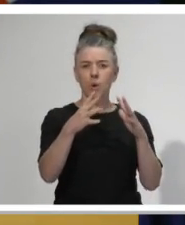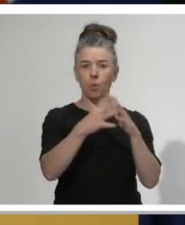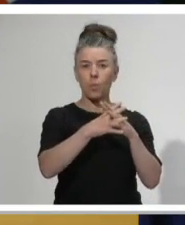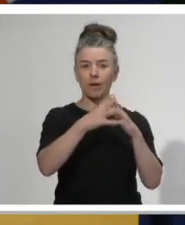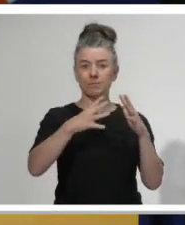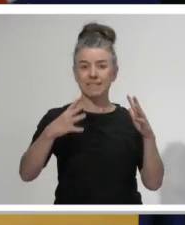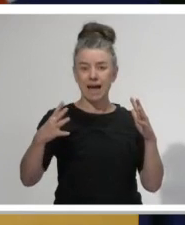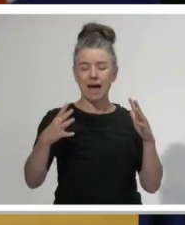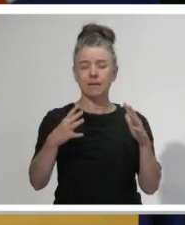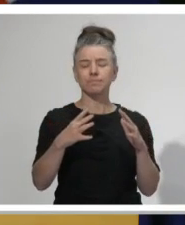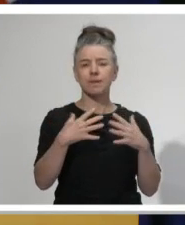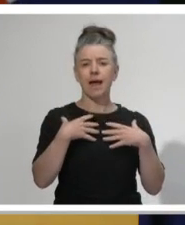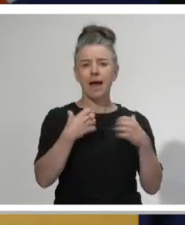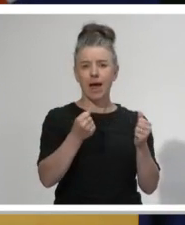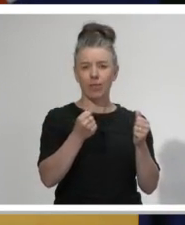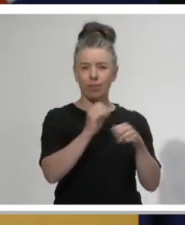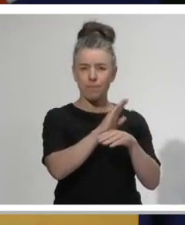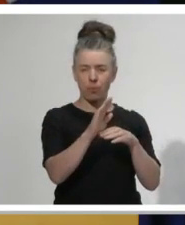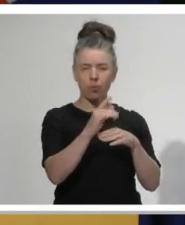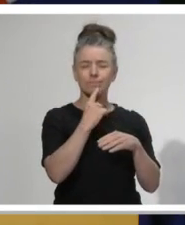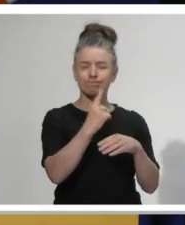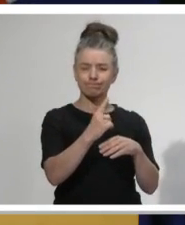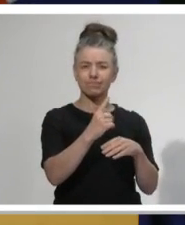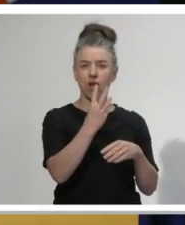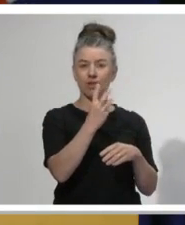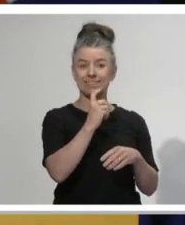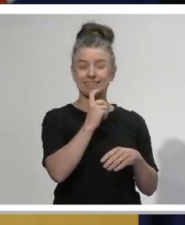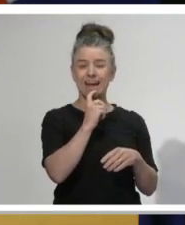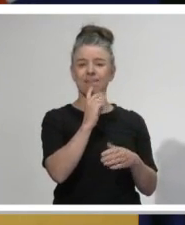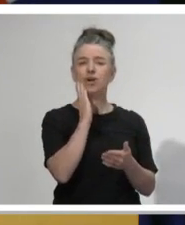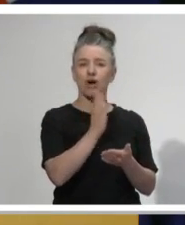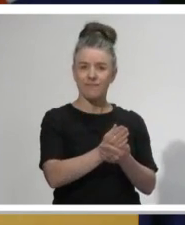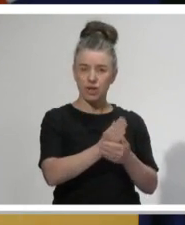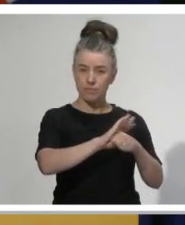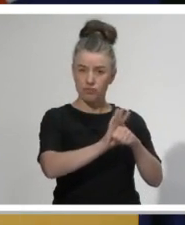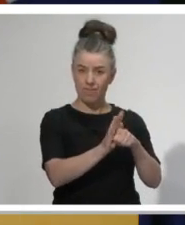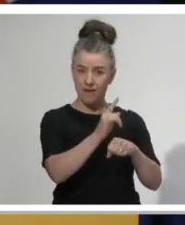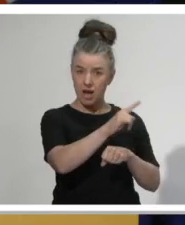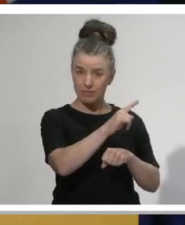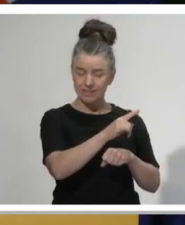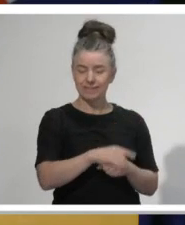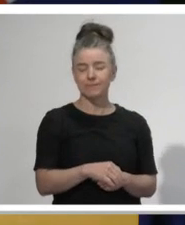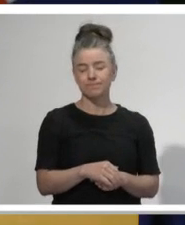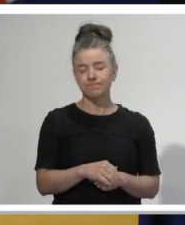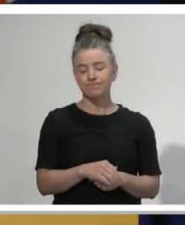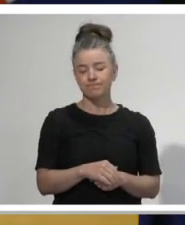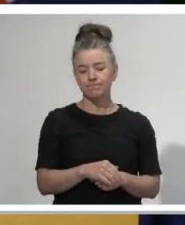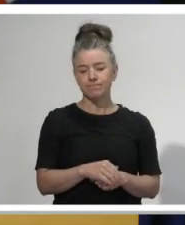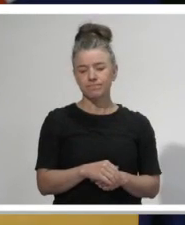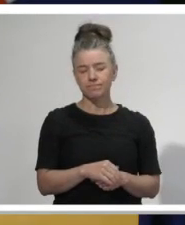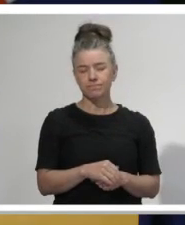morning issued a media statement on 3 staff members who have tested positive for COVID-19. One of